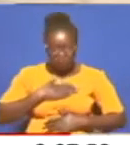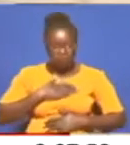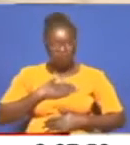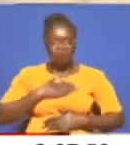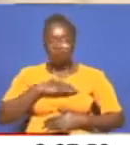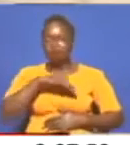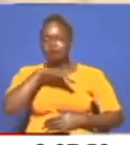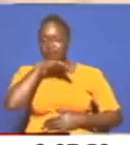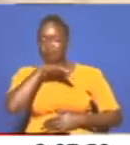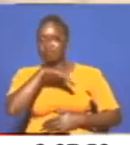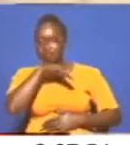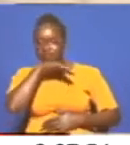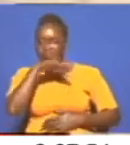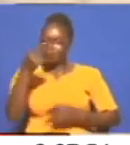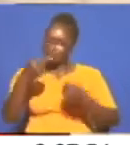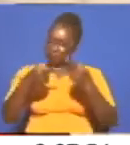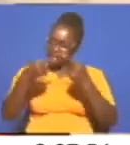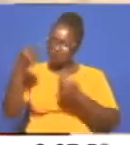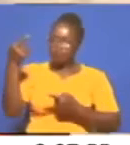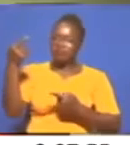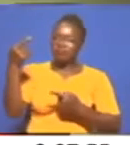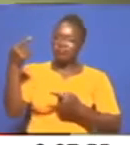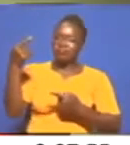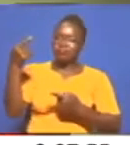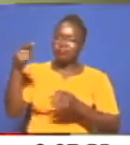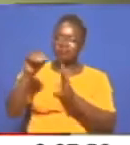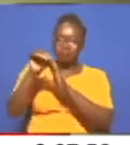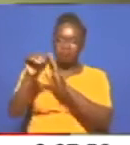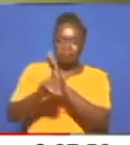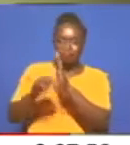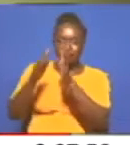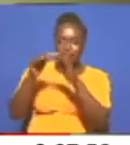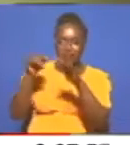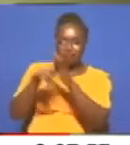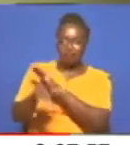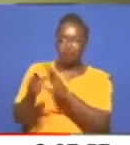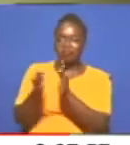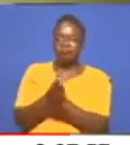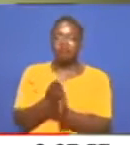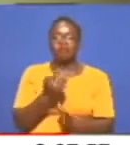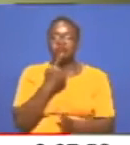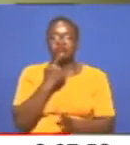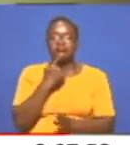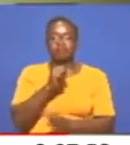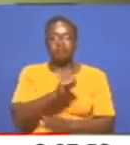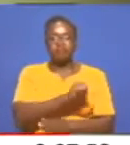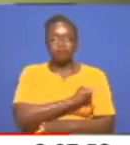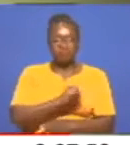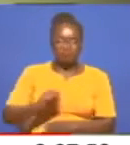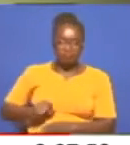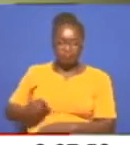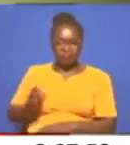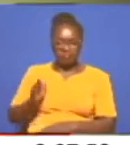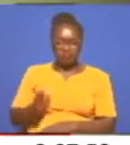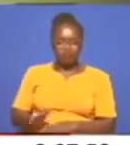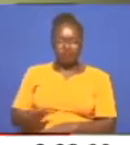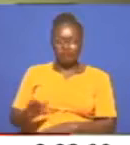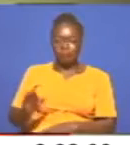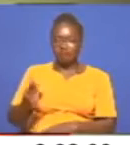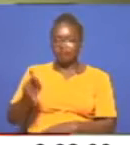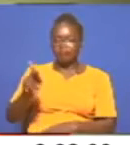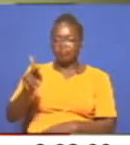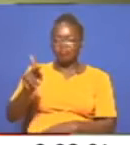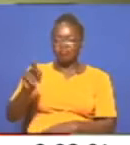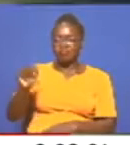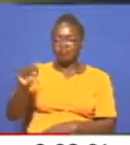Odinga atashida na ataigia State House. Meanwhile, Turkana Senator Ekal Imana is the latest politician to